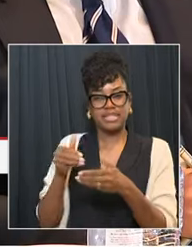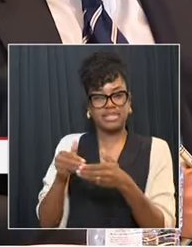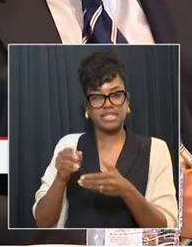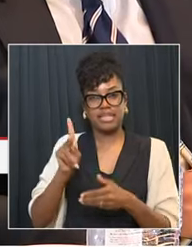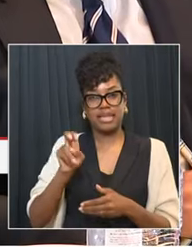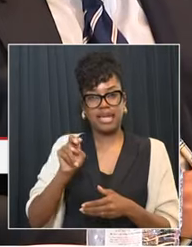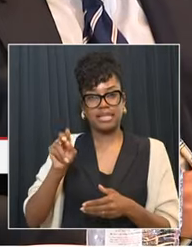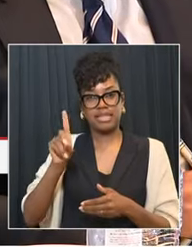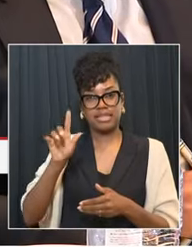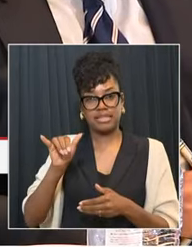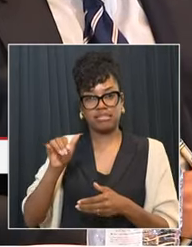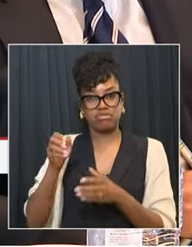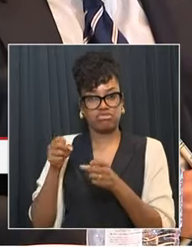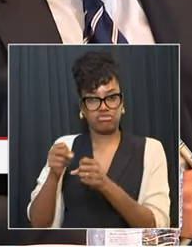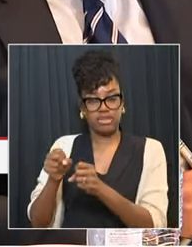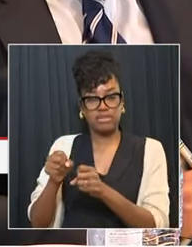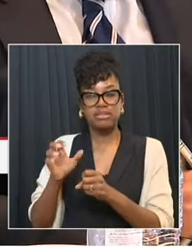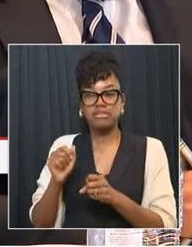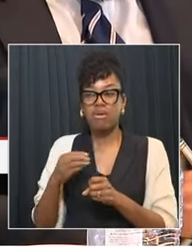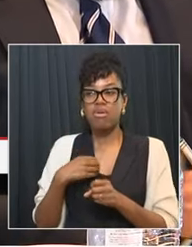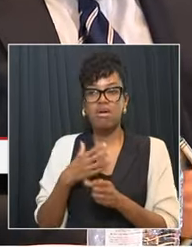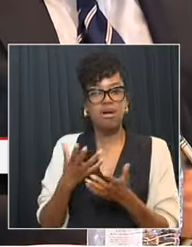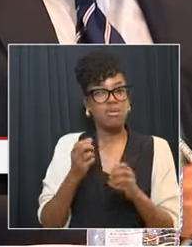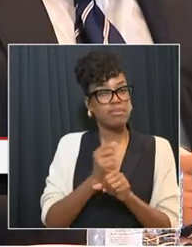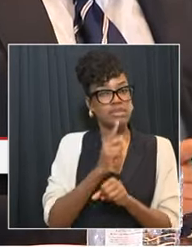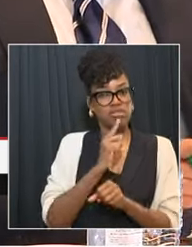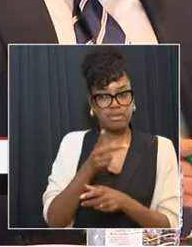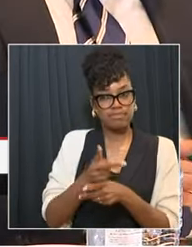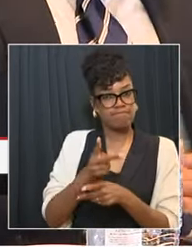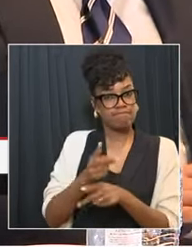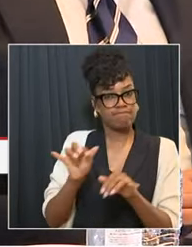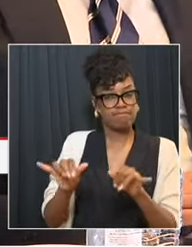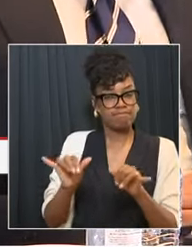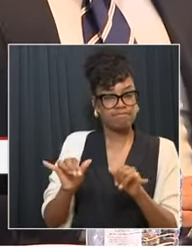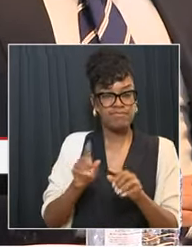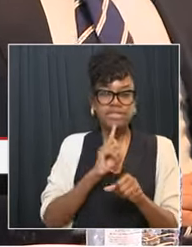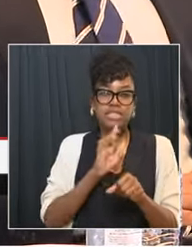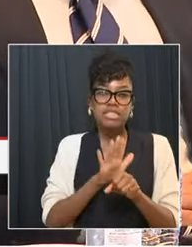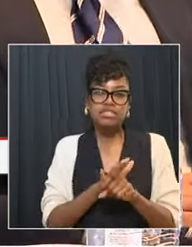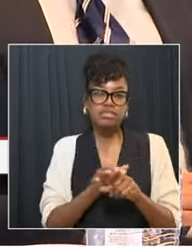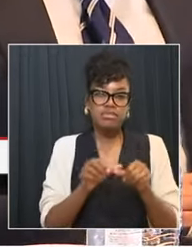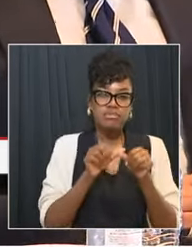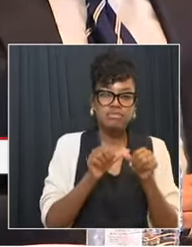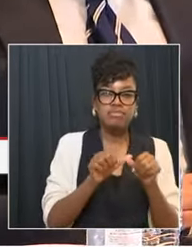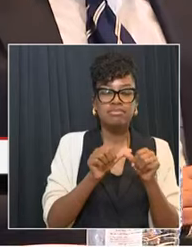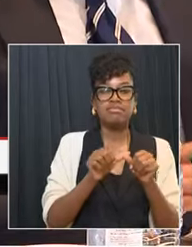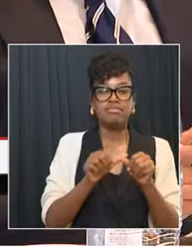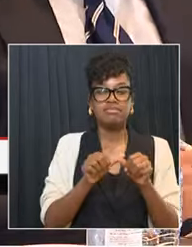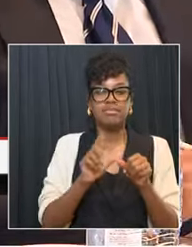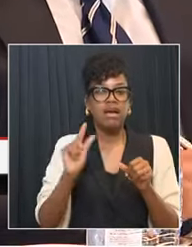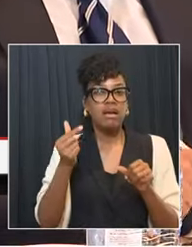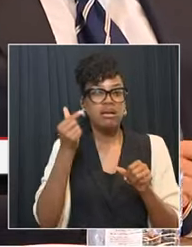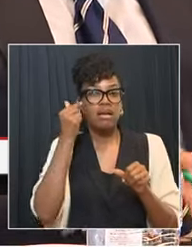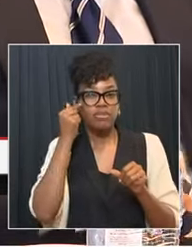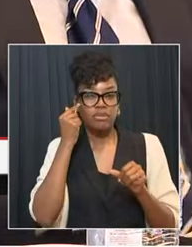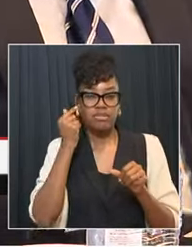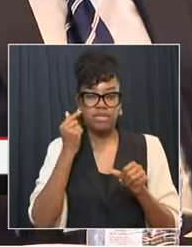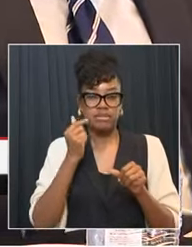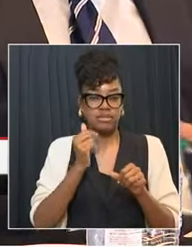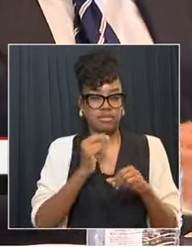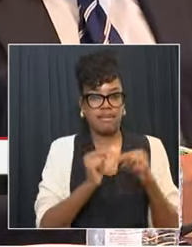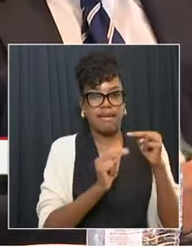in the out years that I think is not there. So I wanted to just make sure there's a continued commitment to creating a government anchor on Kennedy Street with